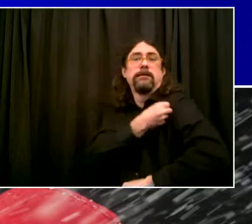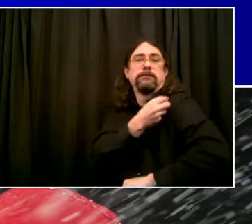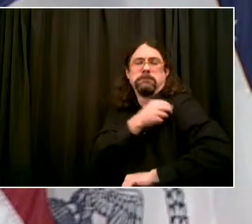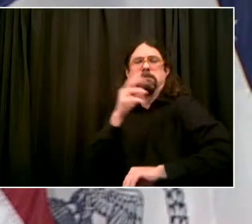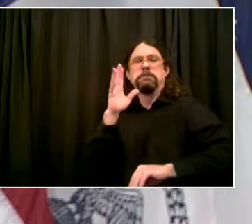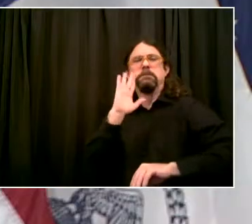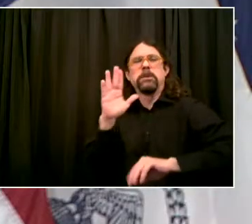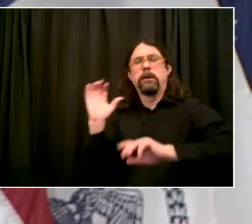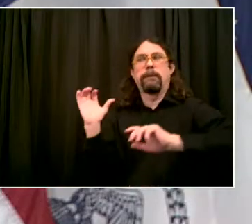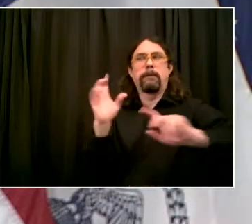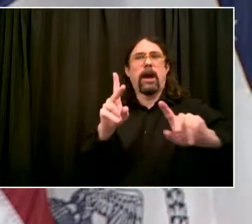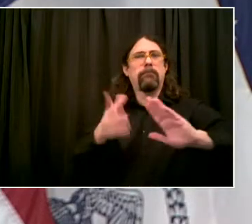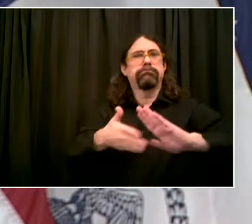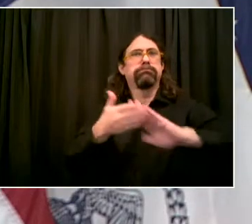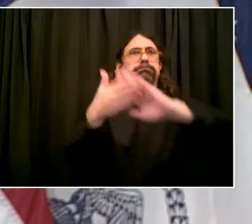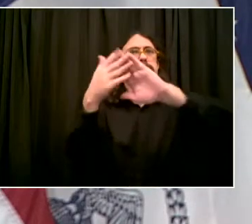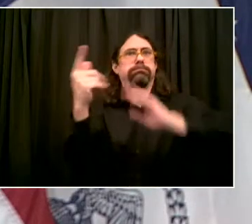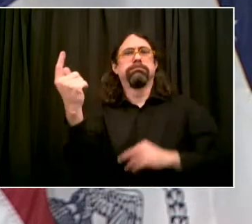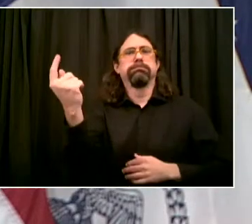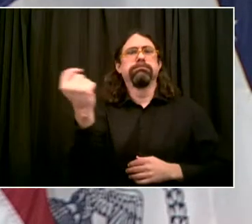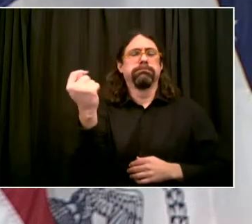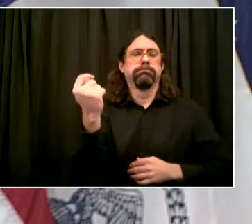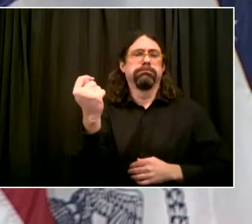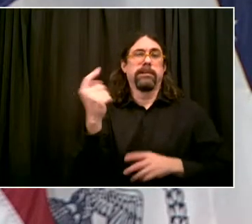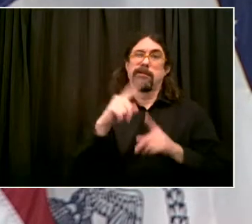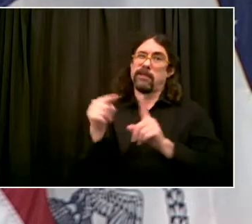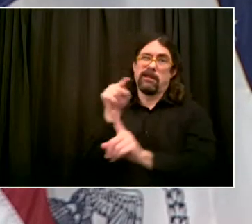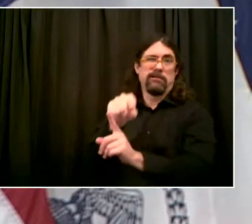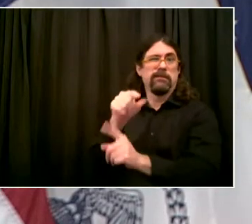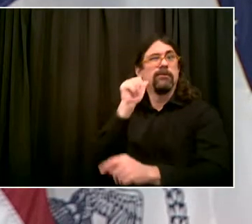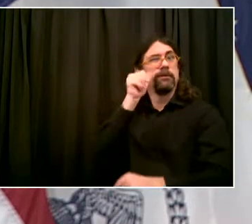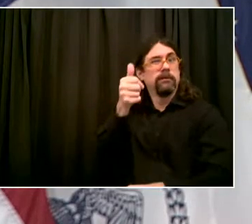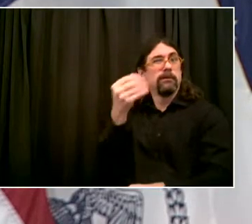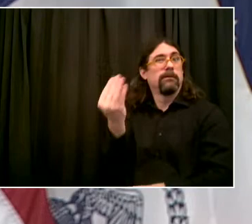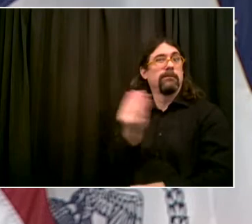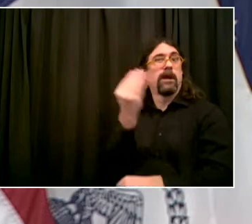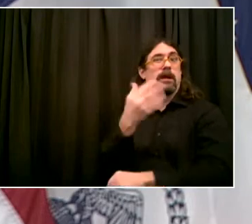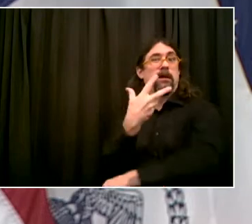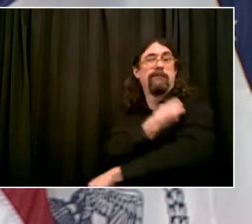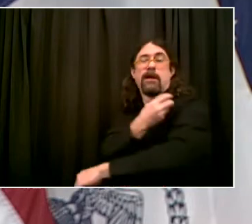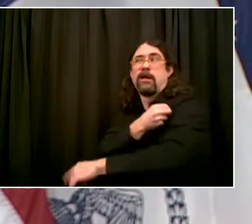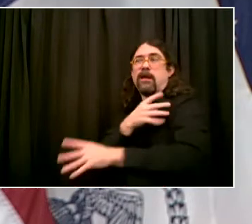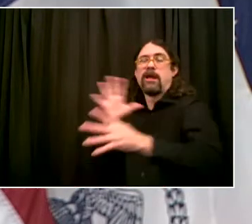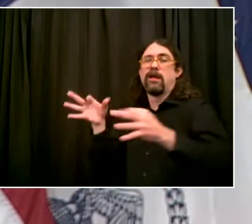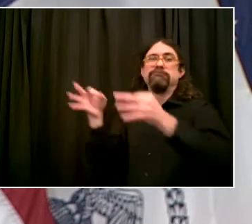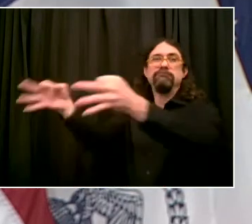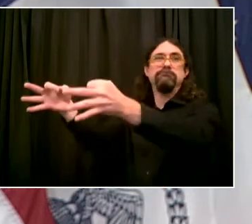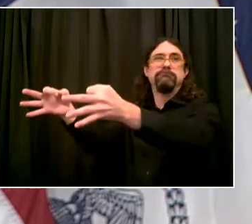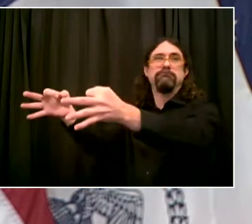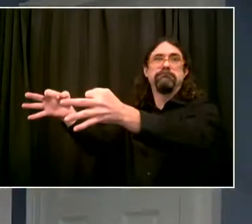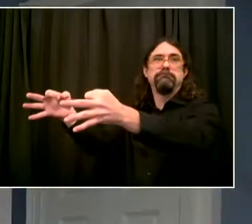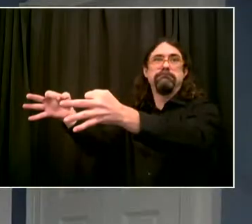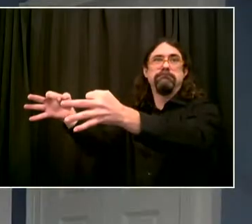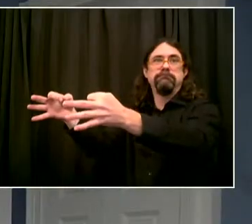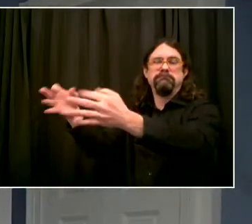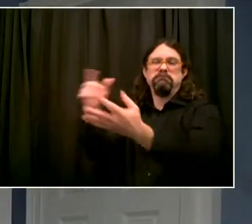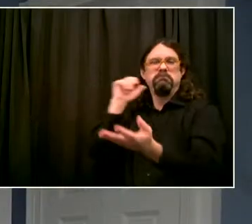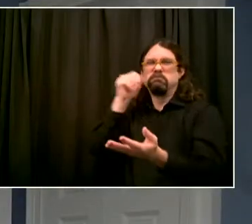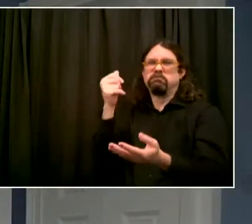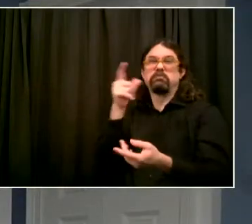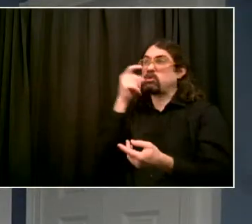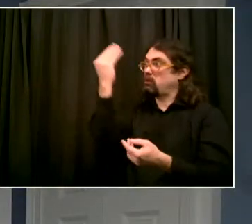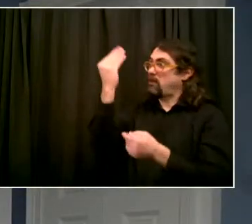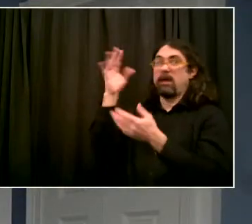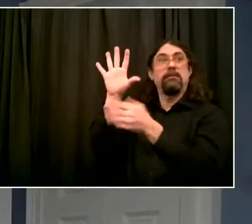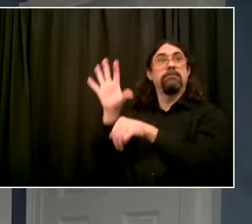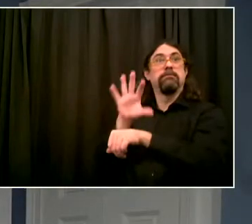about exactly what we're hearing and how we're preparing, our Emergency Management Commissioner, Deanne Criswell. Thank you, Mr.